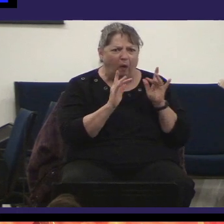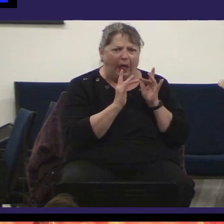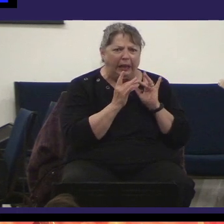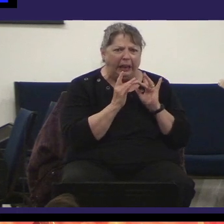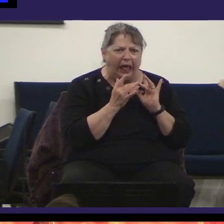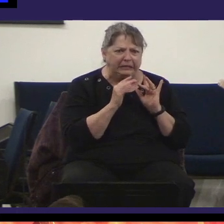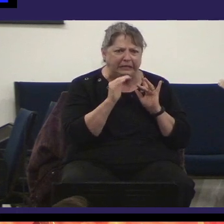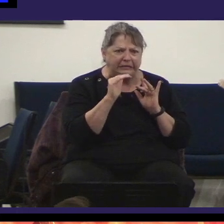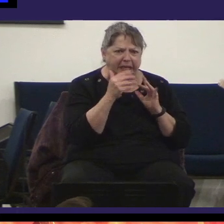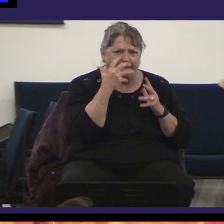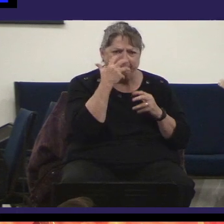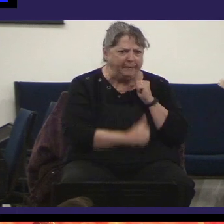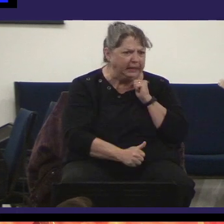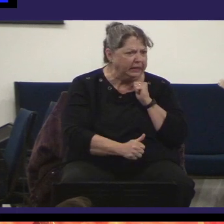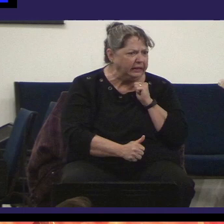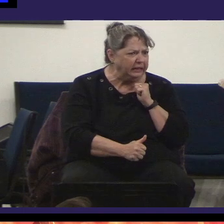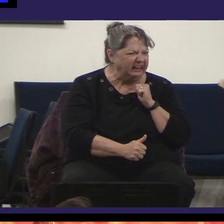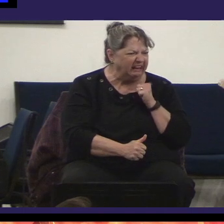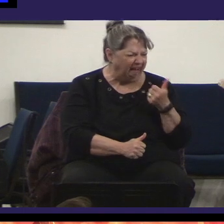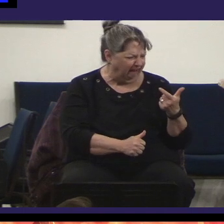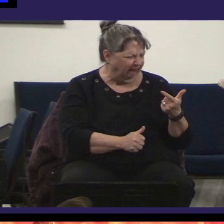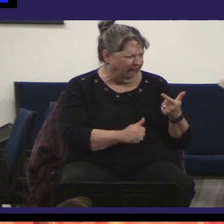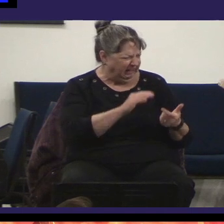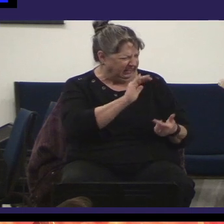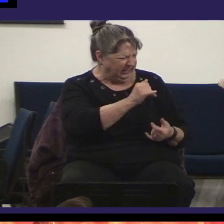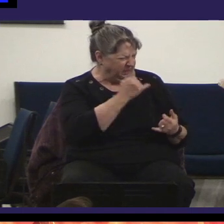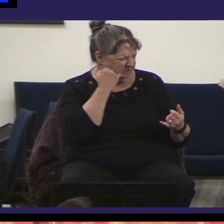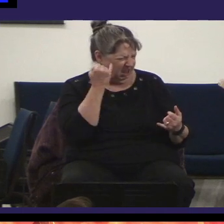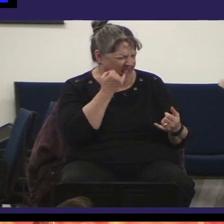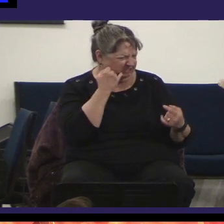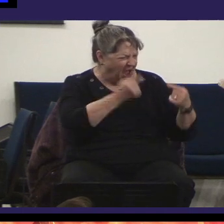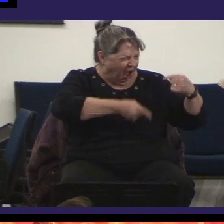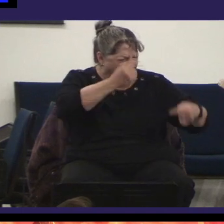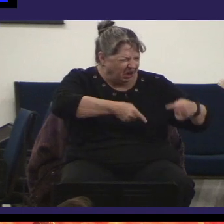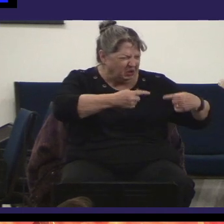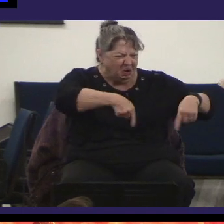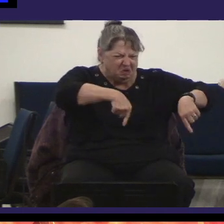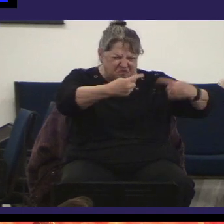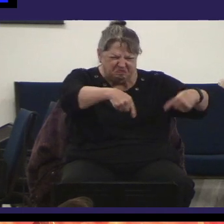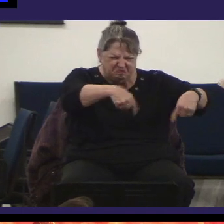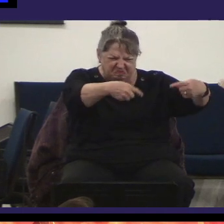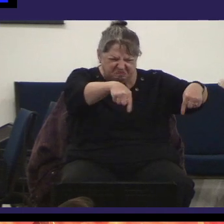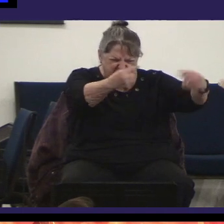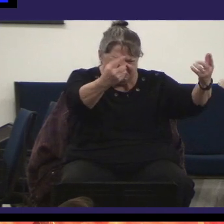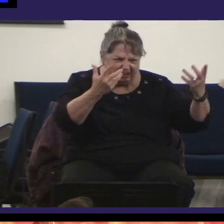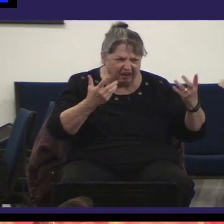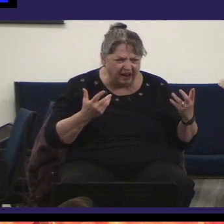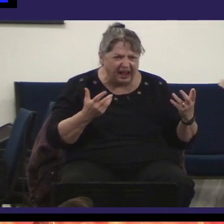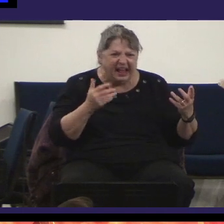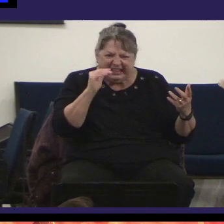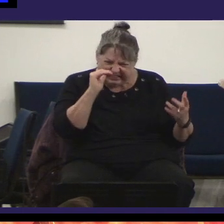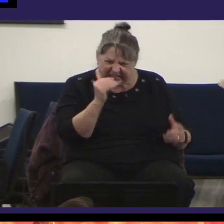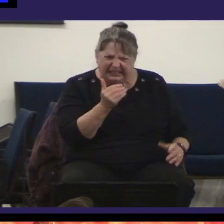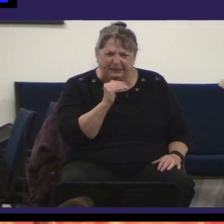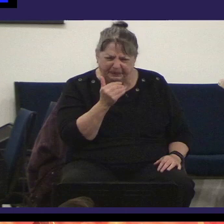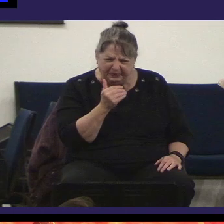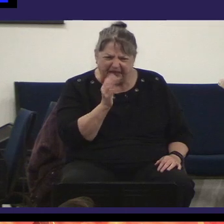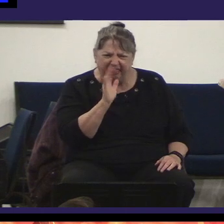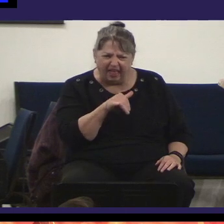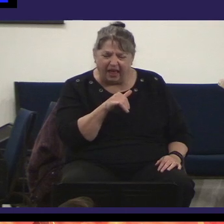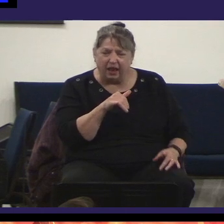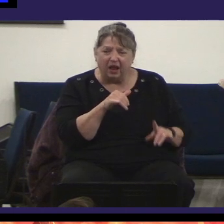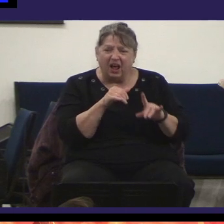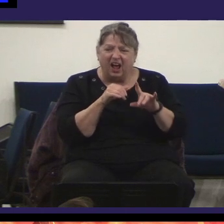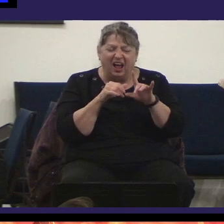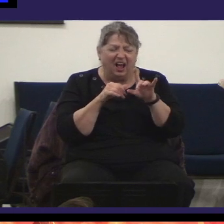this, you know, enmity, strife, people arguing back and forth. And that's how it impacts me,